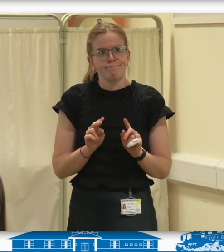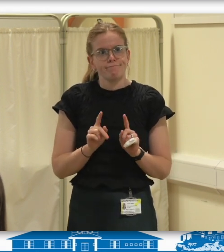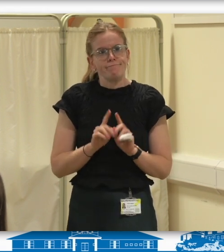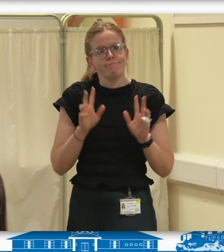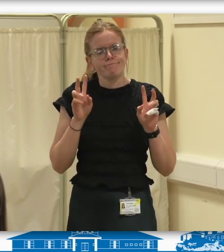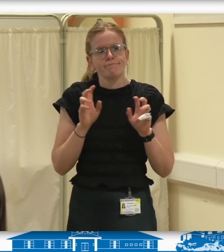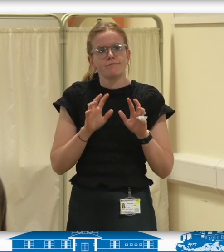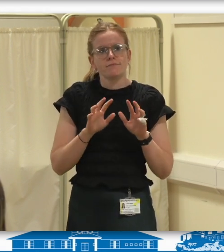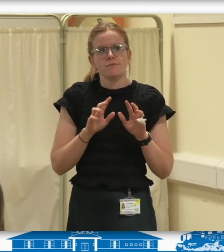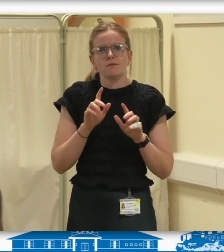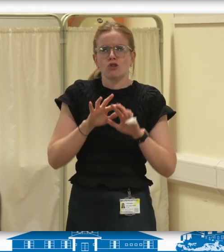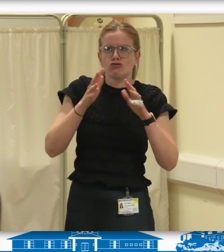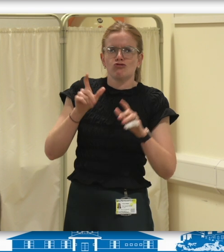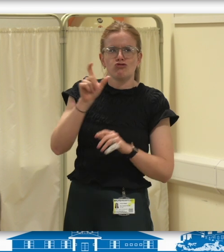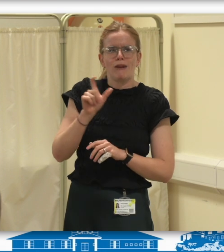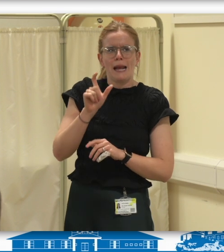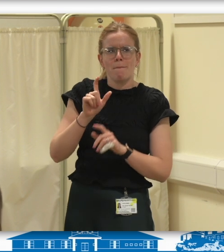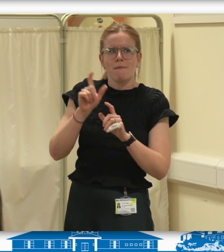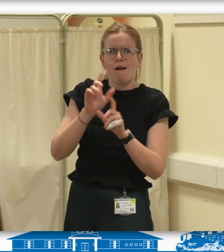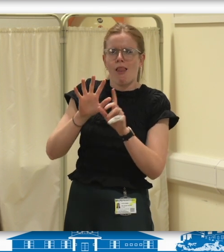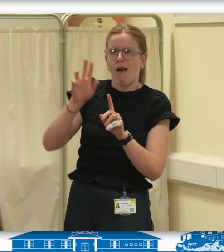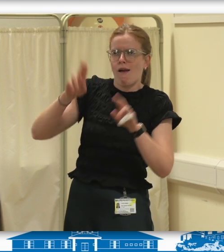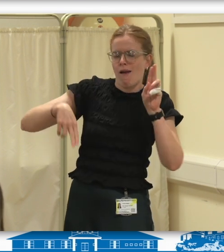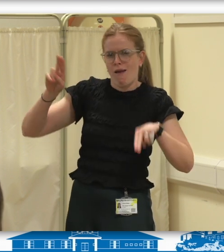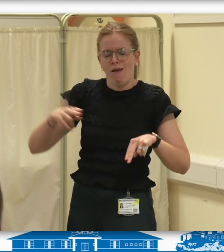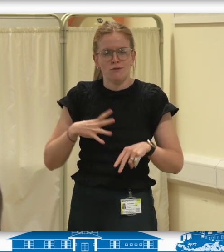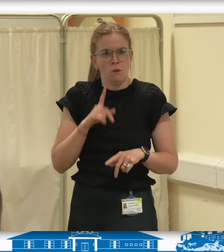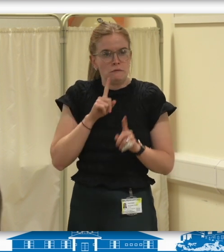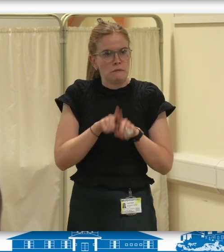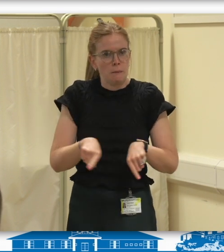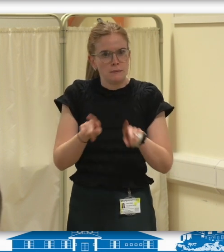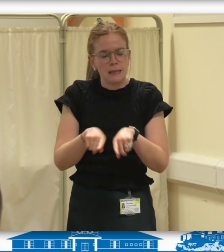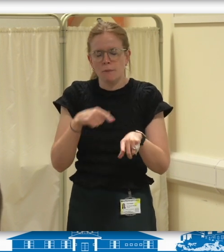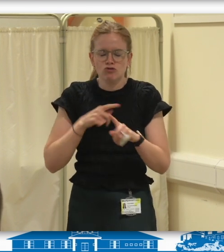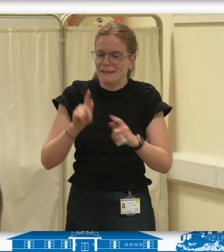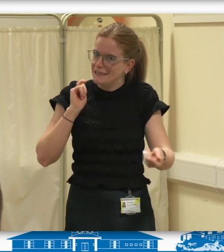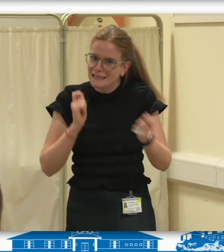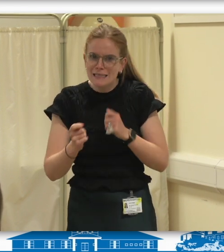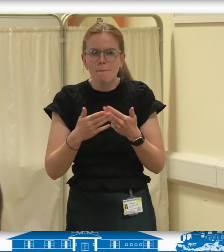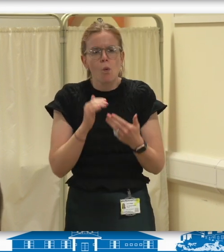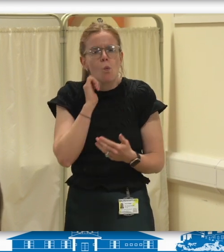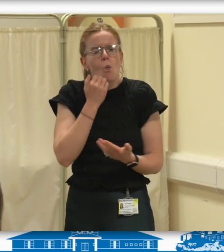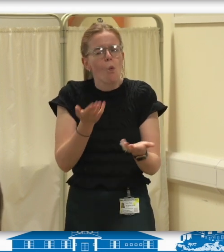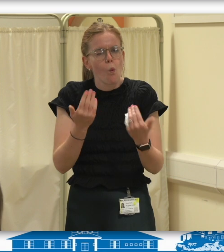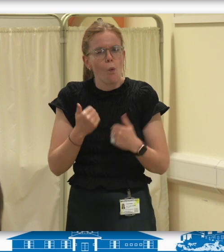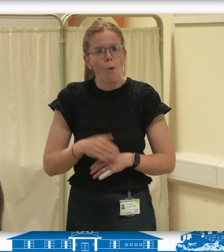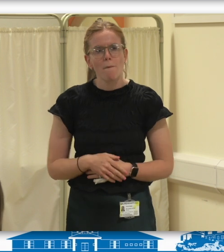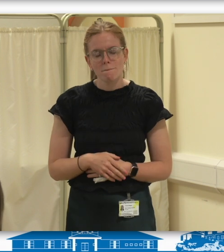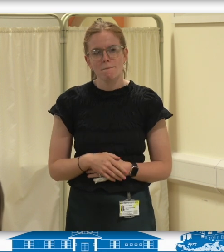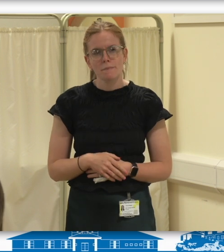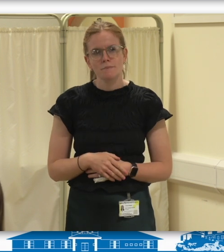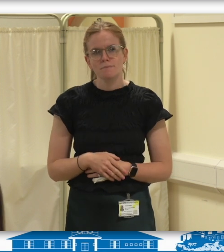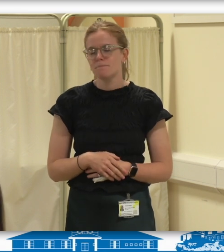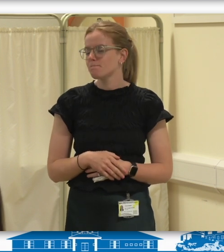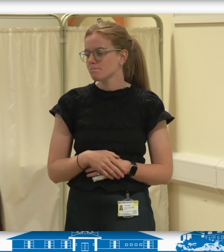it's called, the colour we paint the walls. So we work really hard to try and make that a better experience for